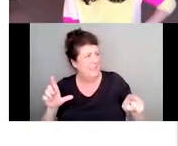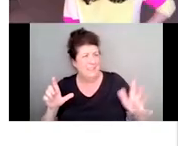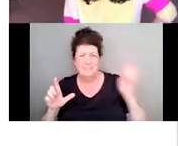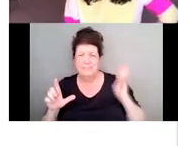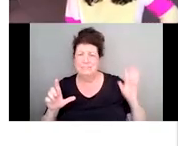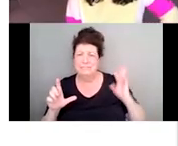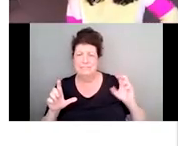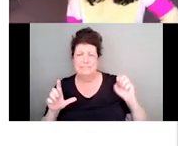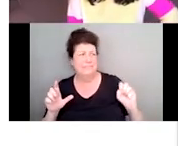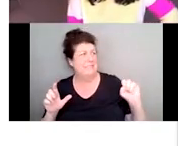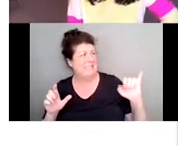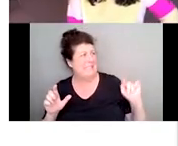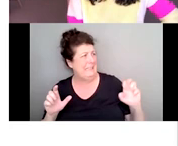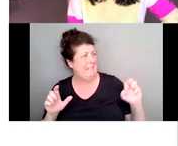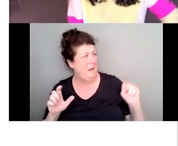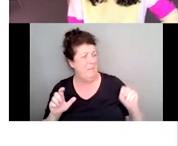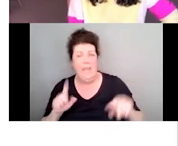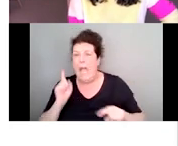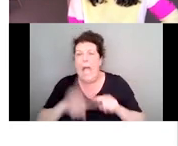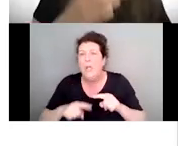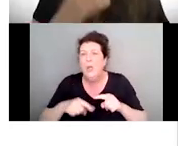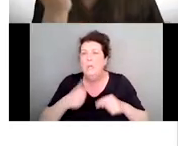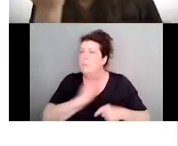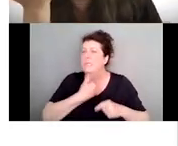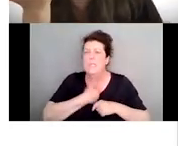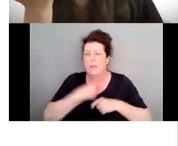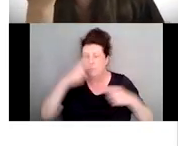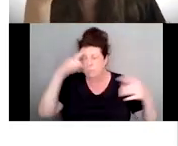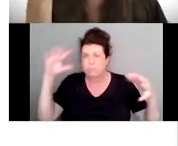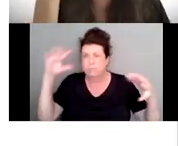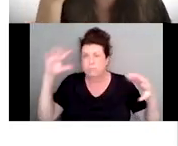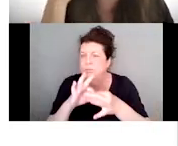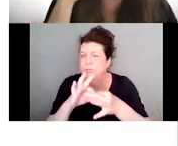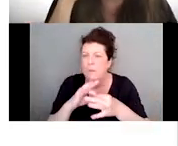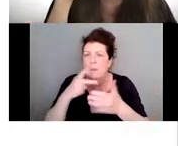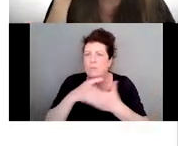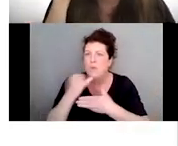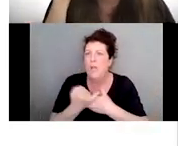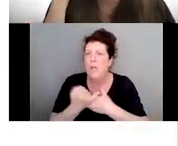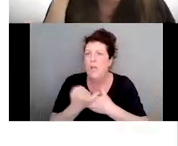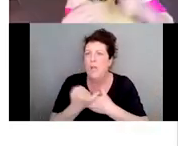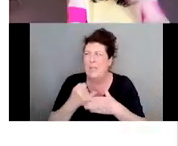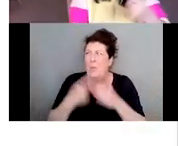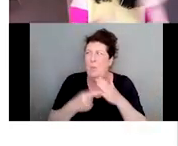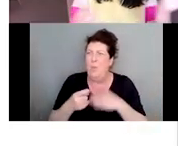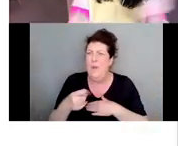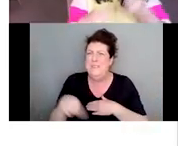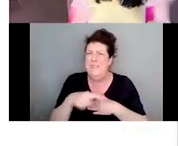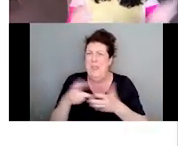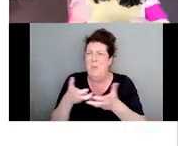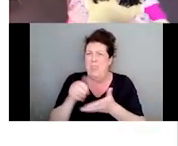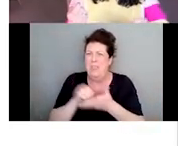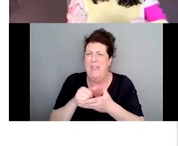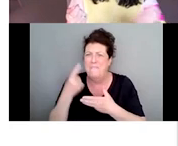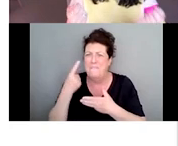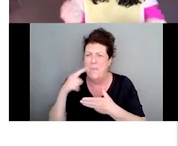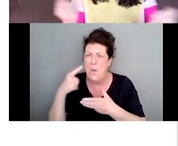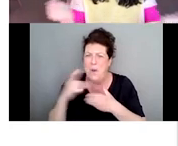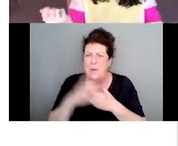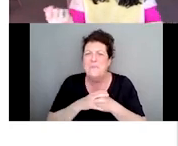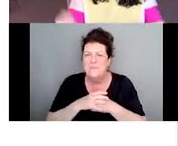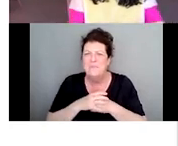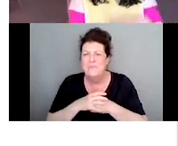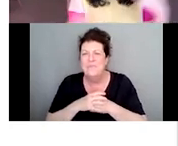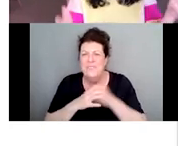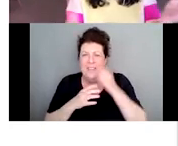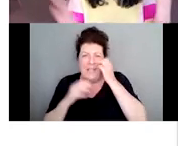Right. was like, what do they want to look at that for? Um, yeah, she was told that you like, so she had to Xerox them. Is that a thing?